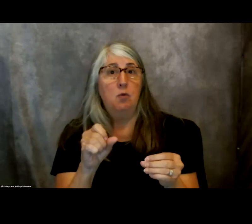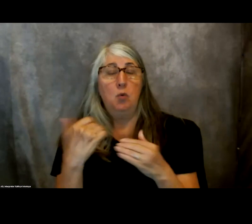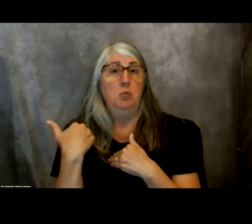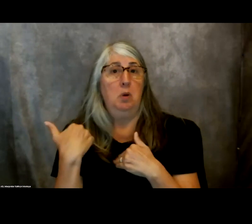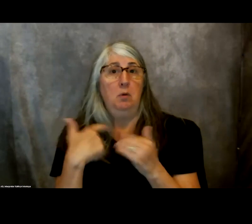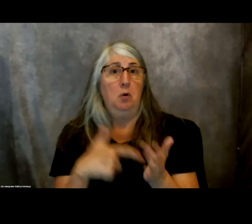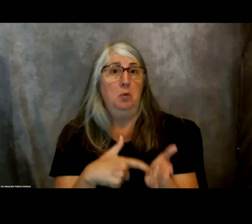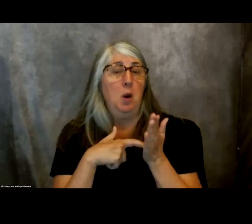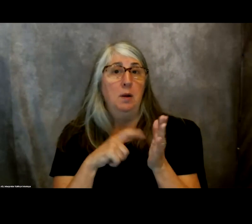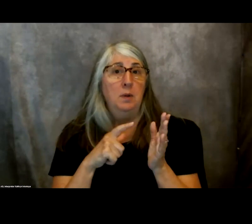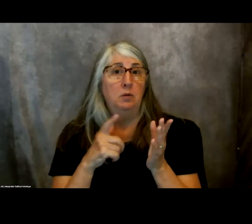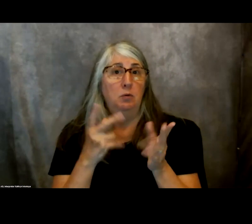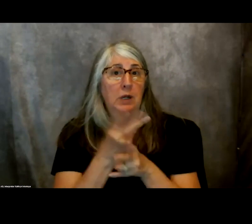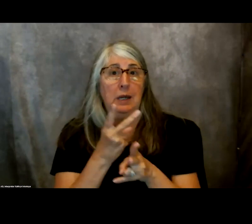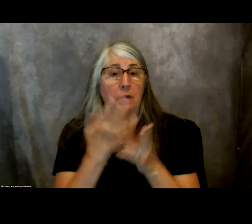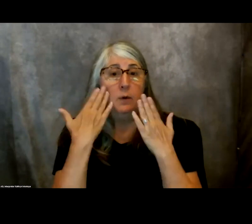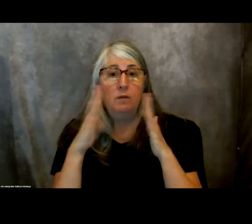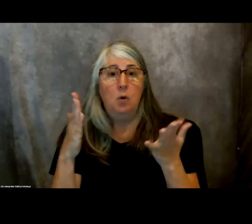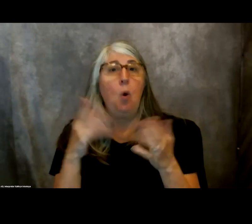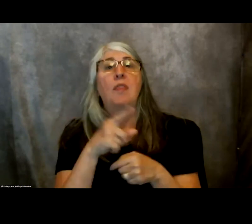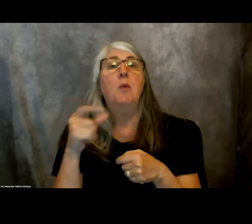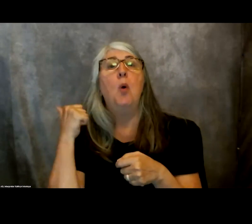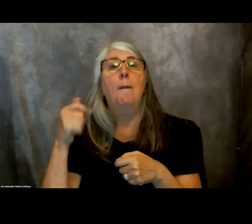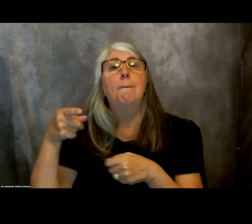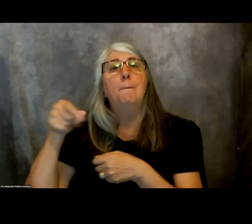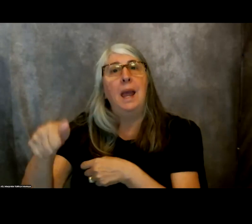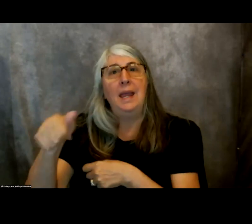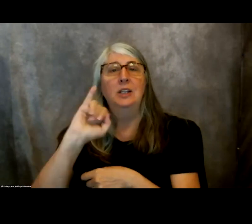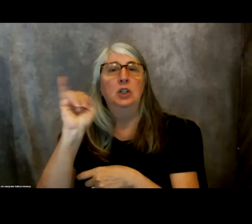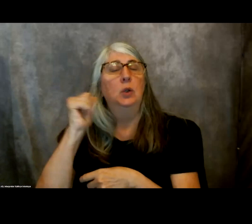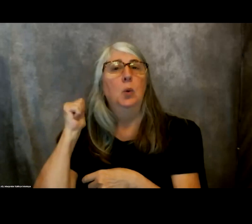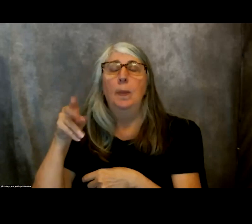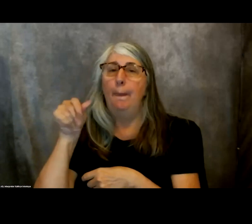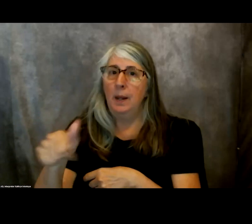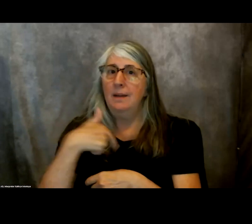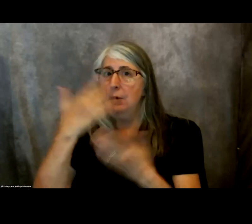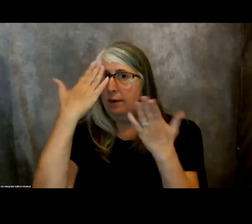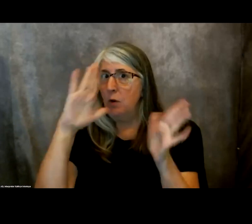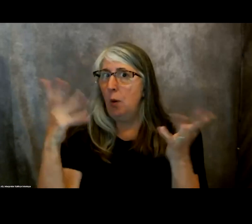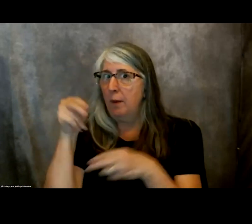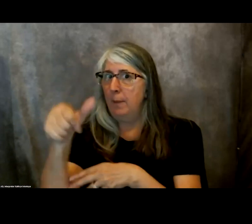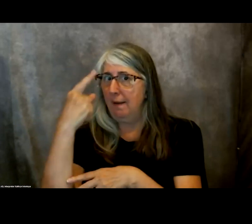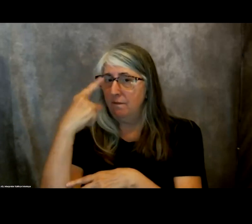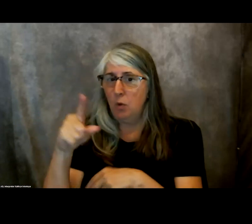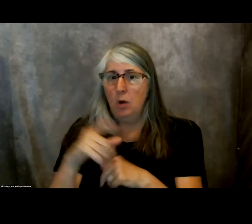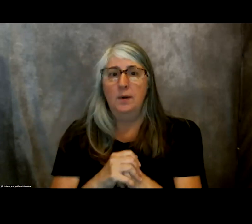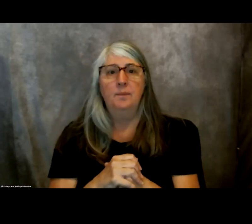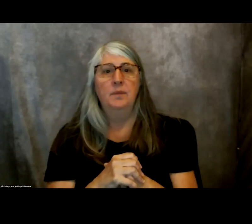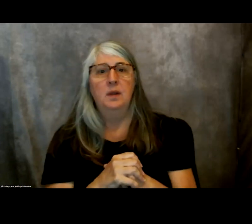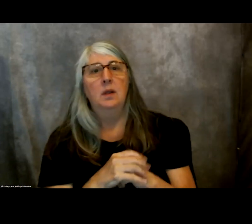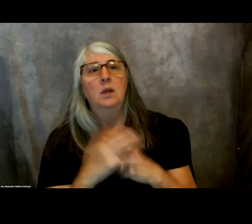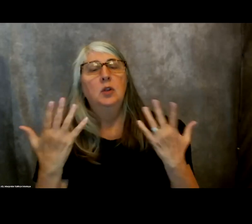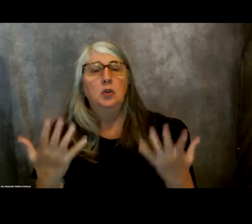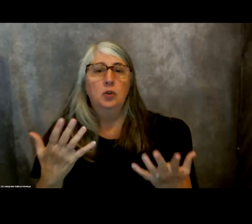even know what they will be paying for. Equitable access to all in need within a sustainable system of